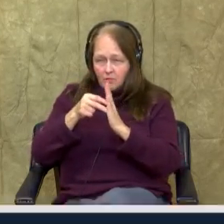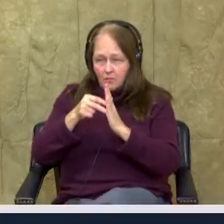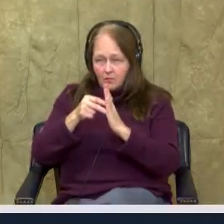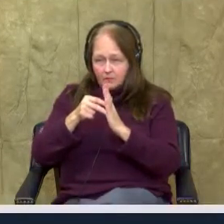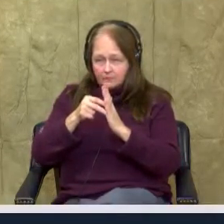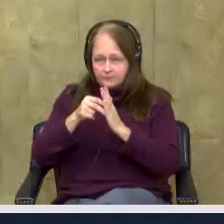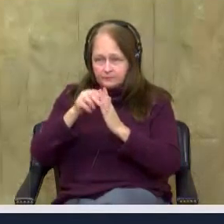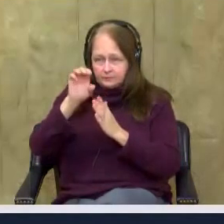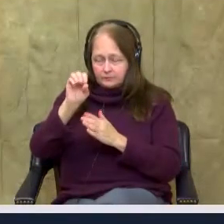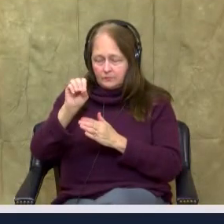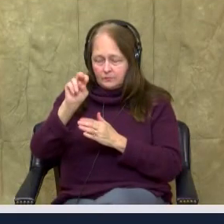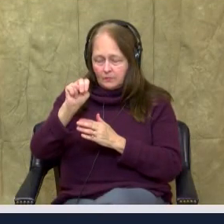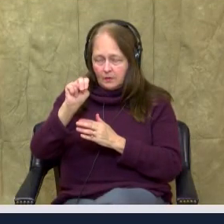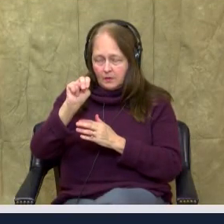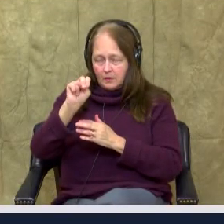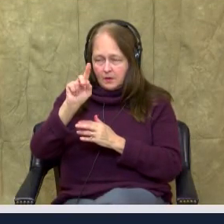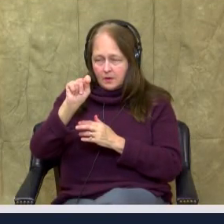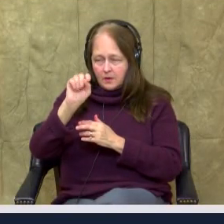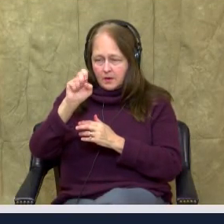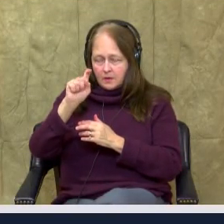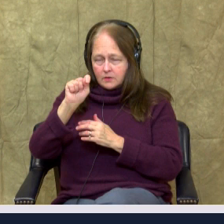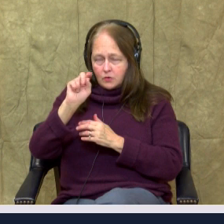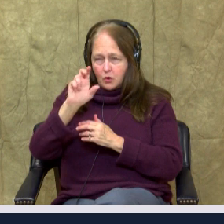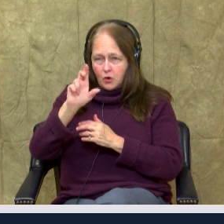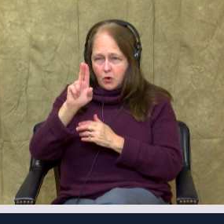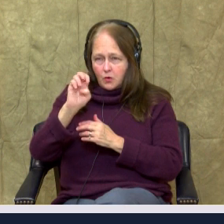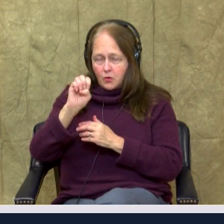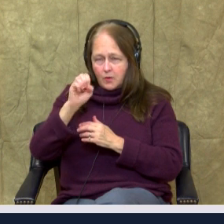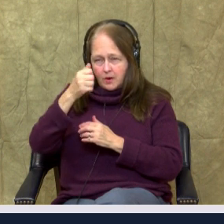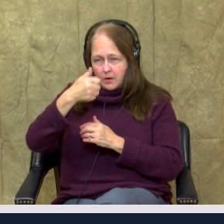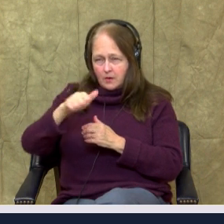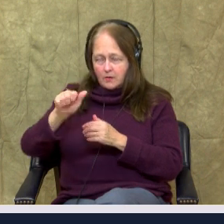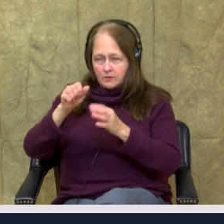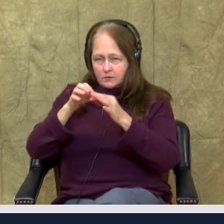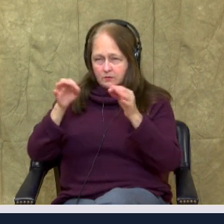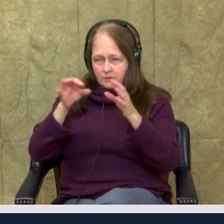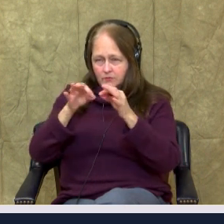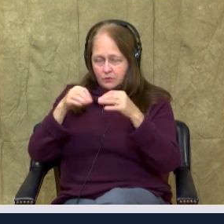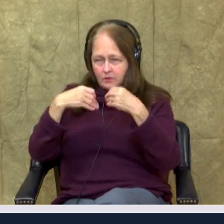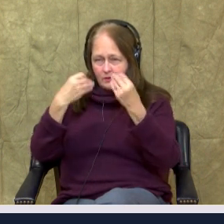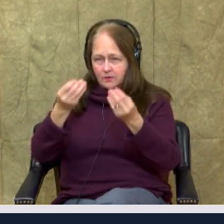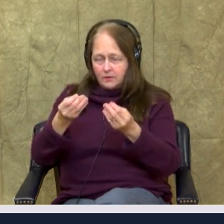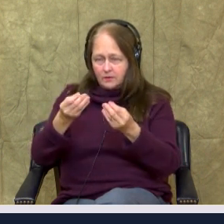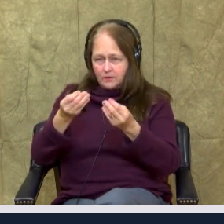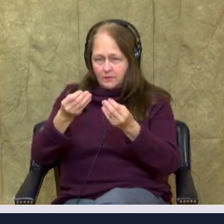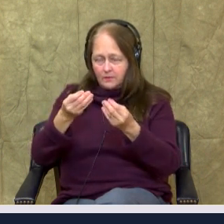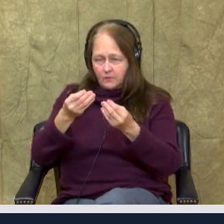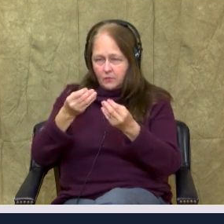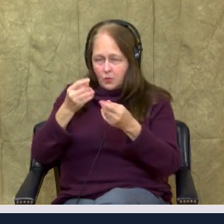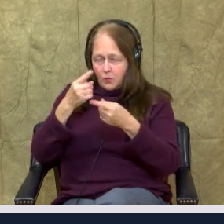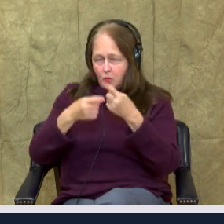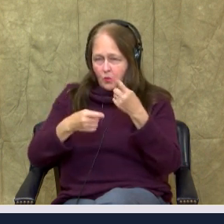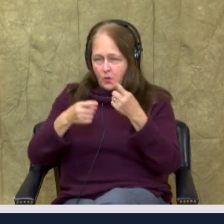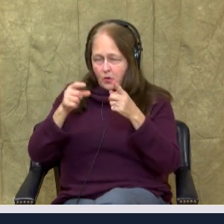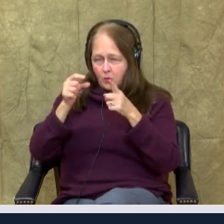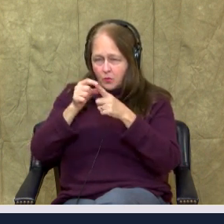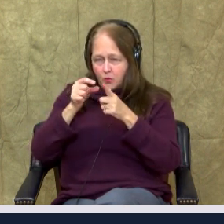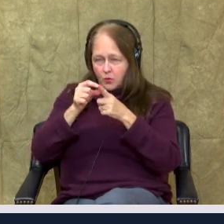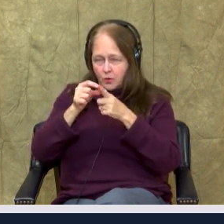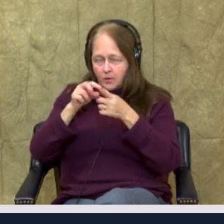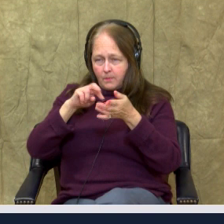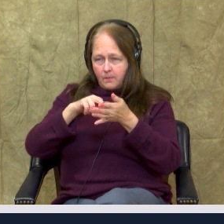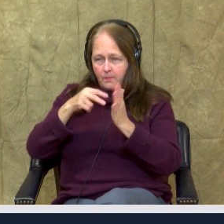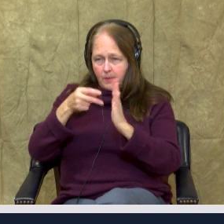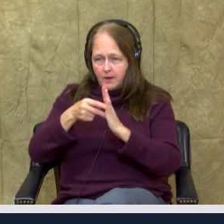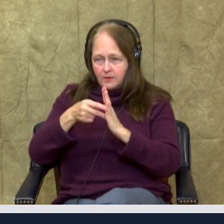using context clues. Context clues are anything in the sentence that gives you a hint as to what the word